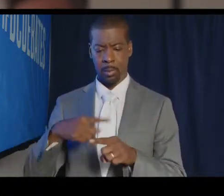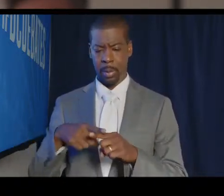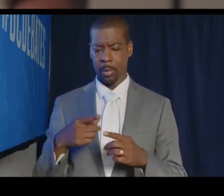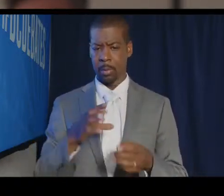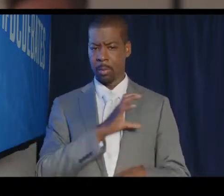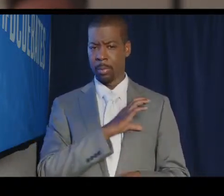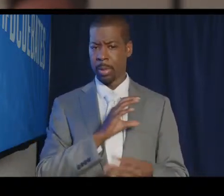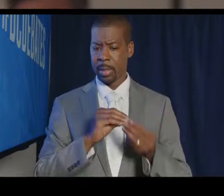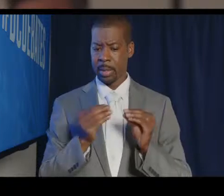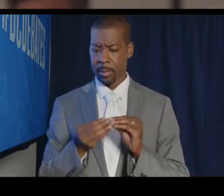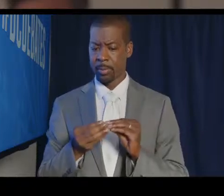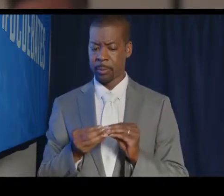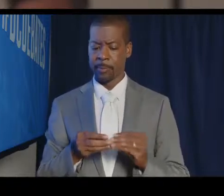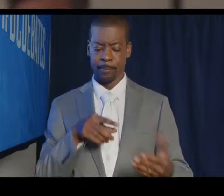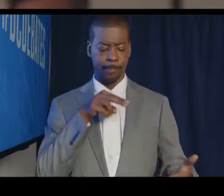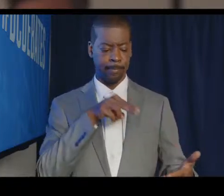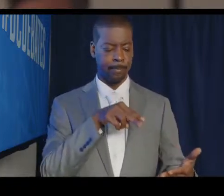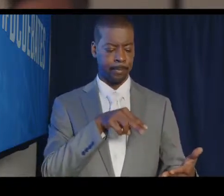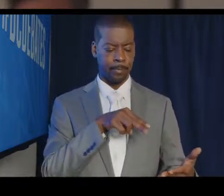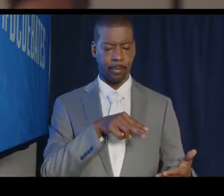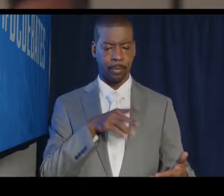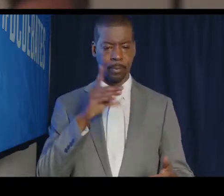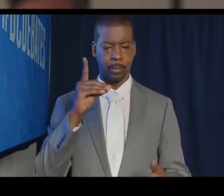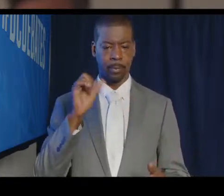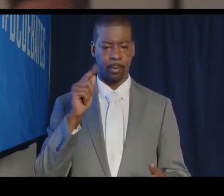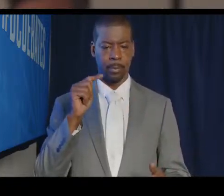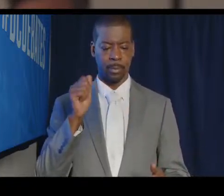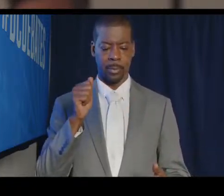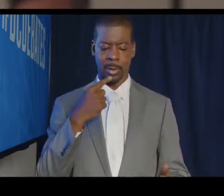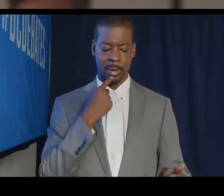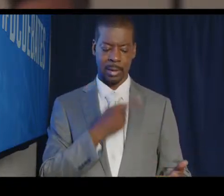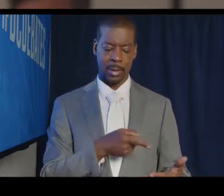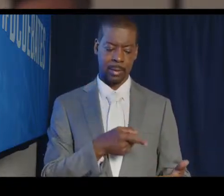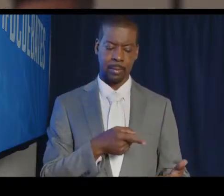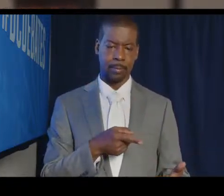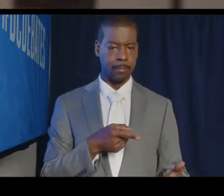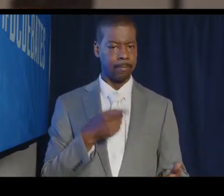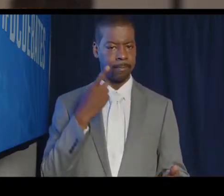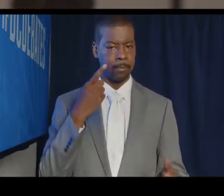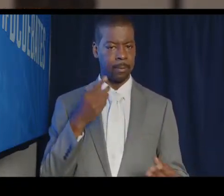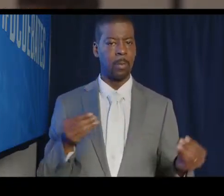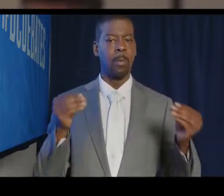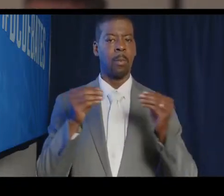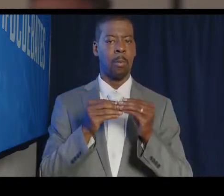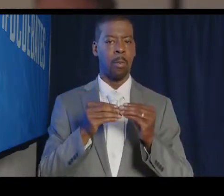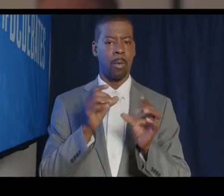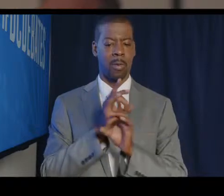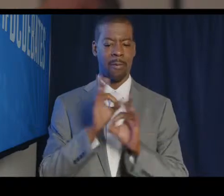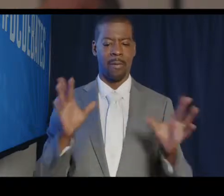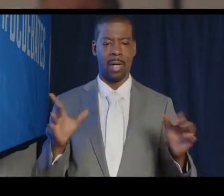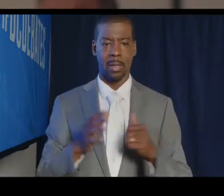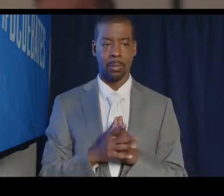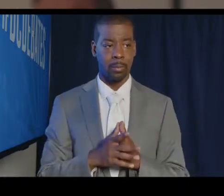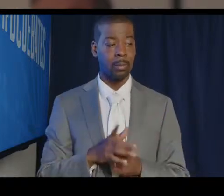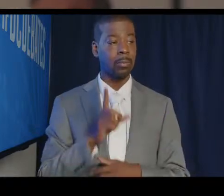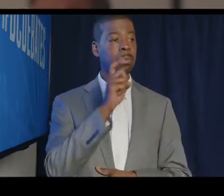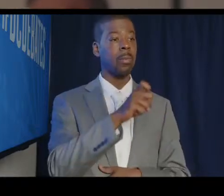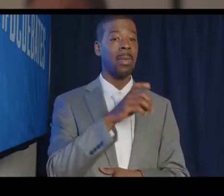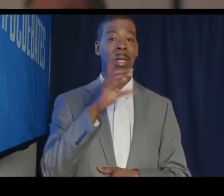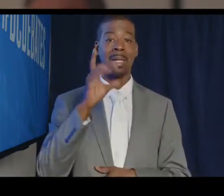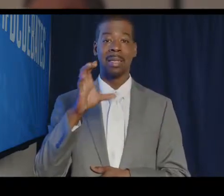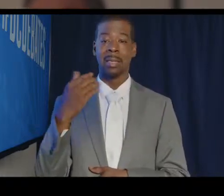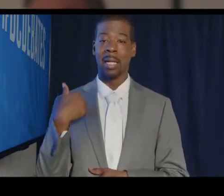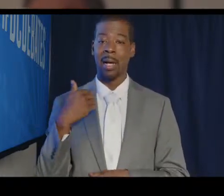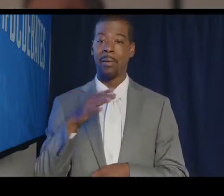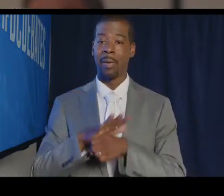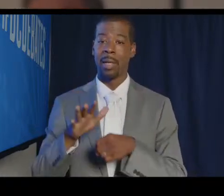pointing to crime concerns from residents and businesses. So my question is this: Does DC have enough patrol officers, and what was your